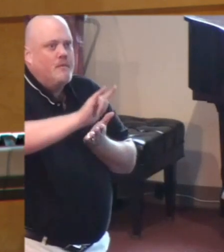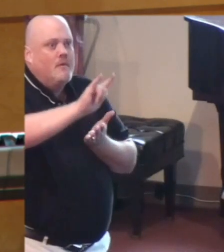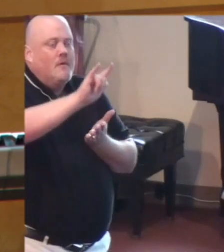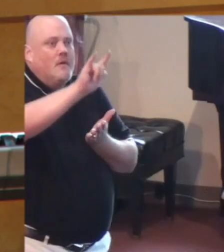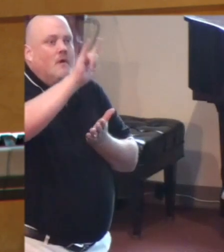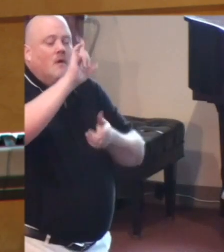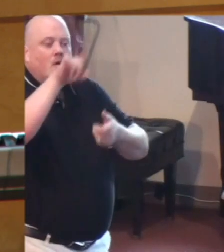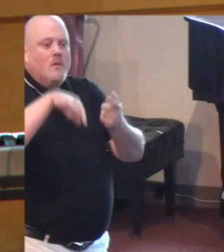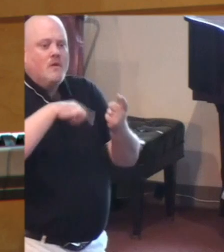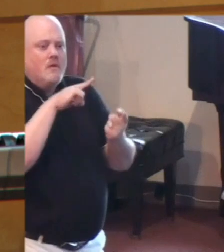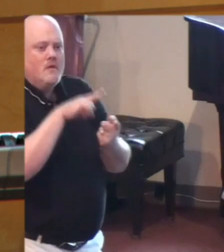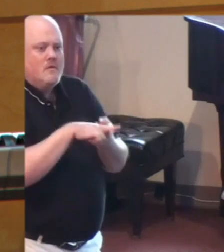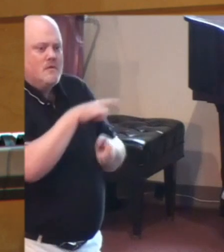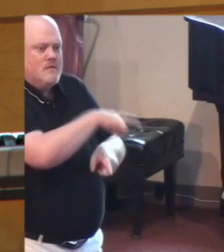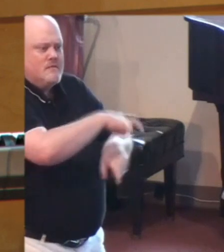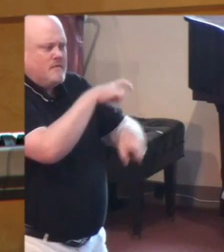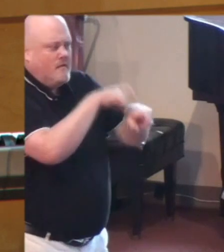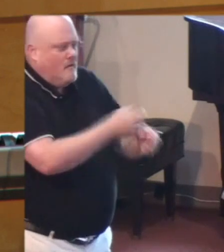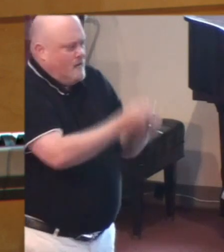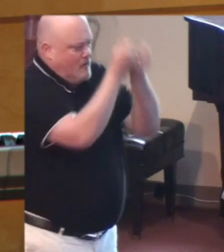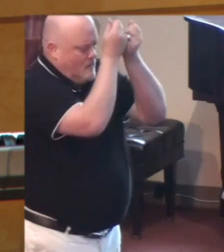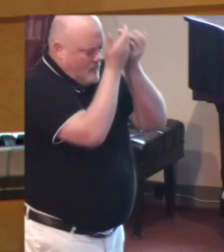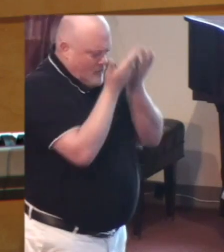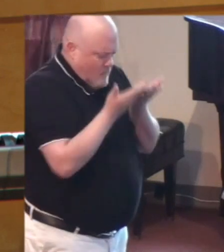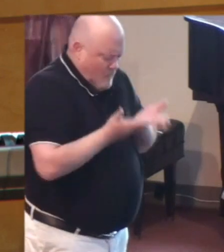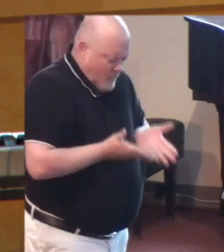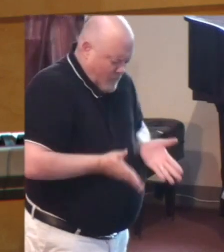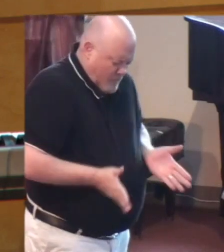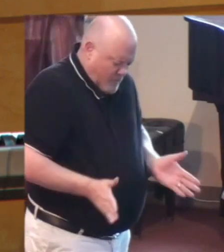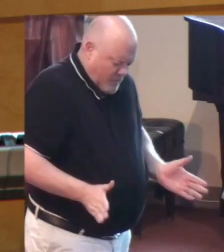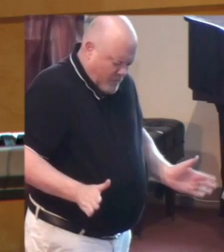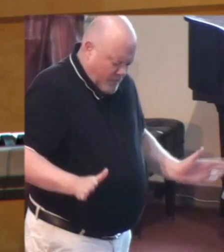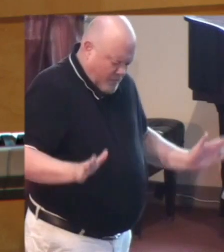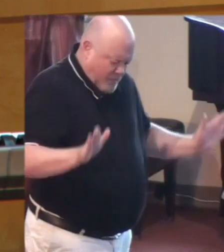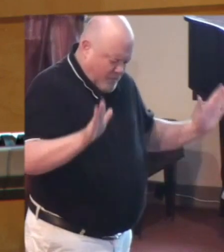when her time here is through.